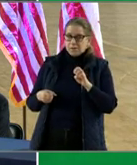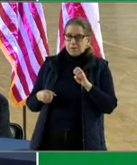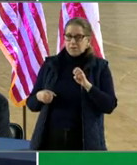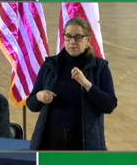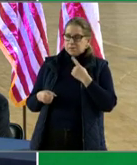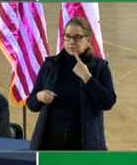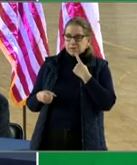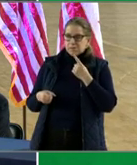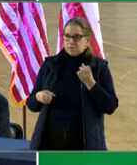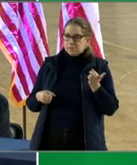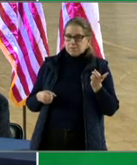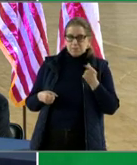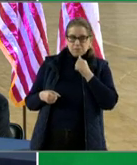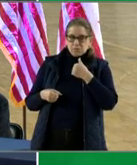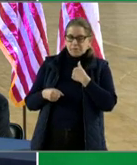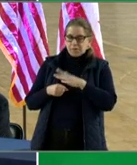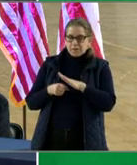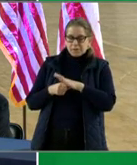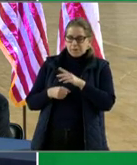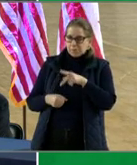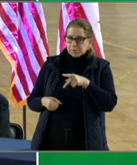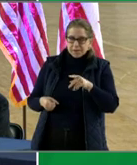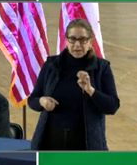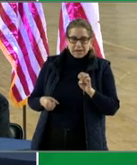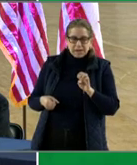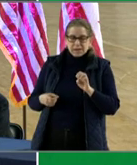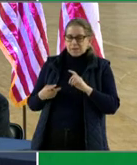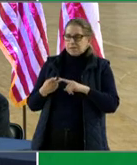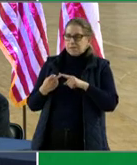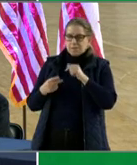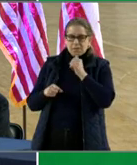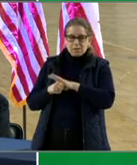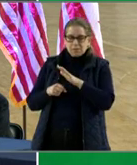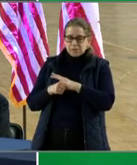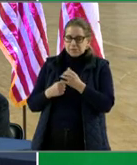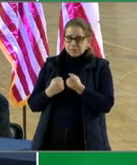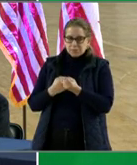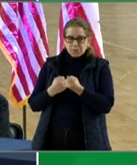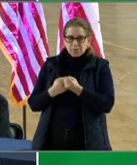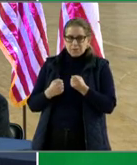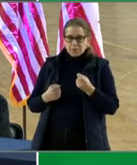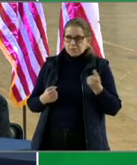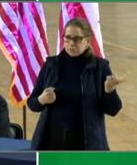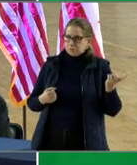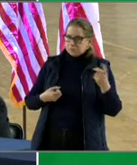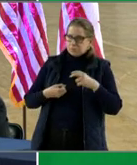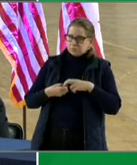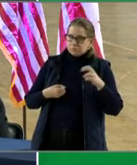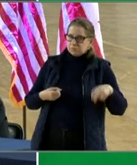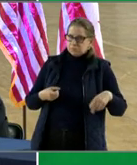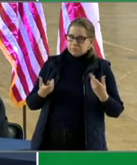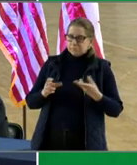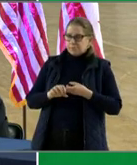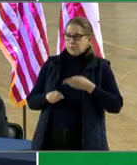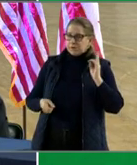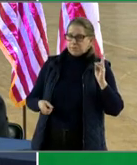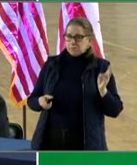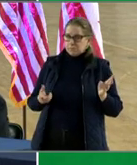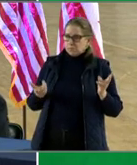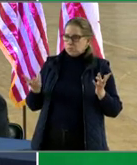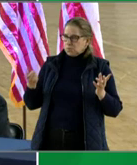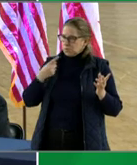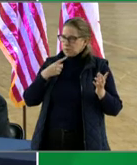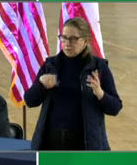in your government and who have basic concerns like this? Well, I don't want to talk about any